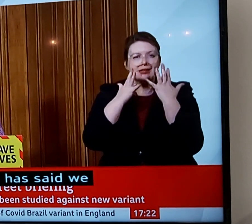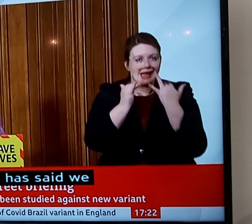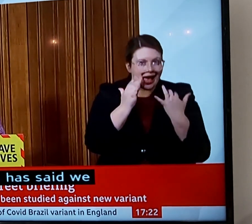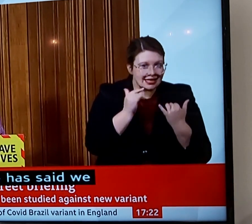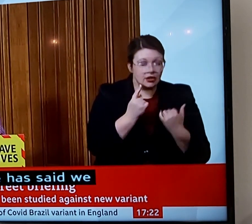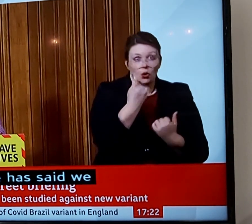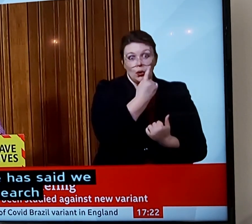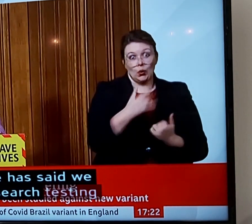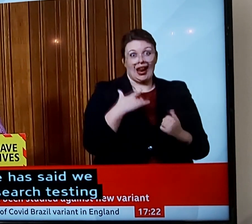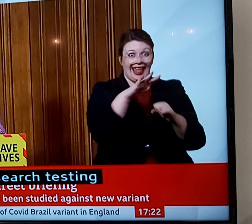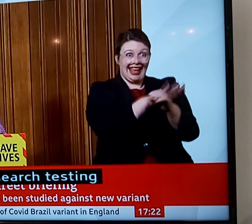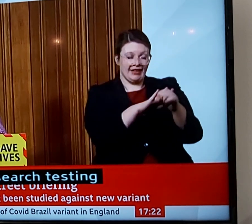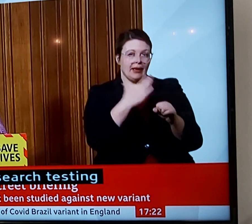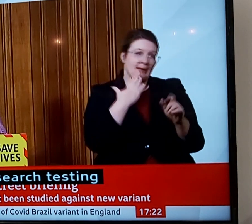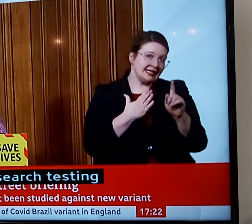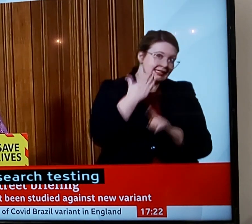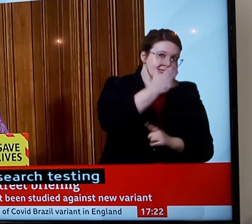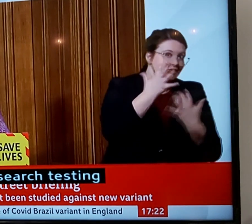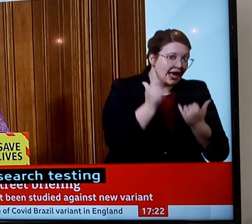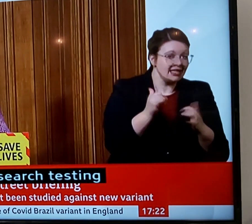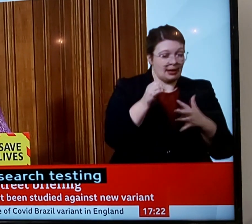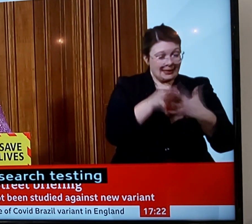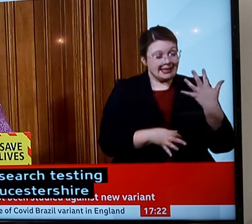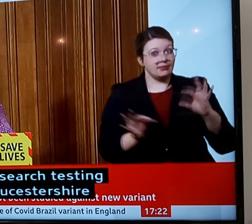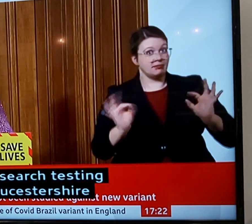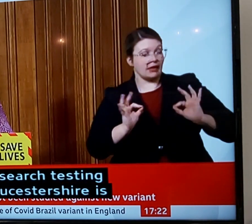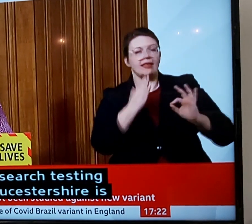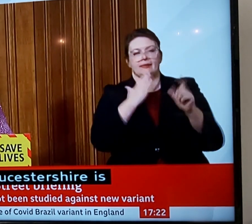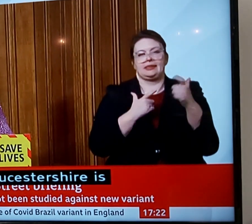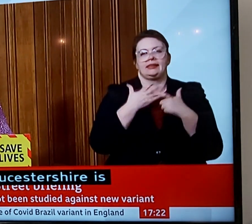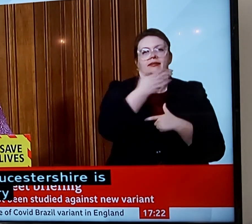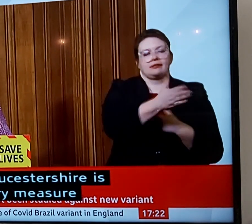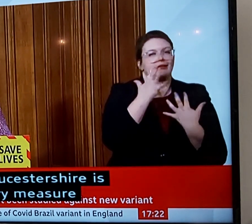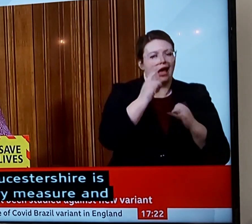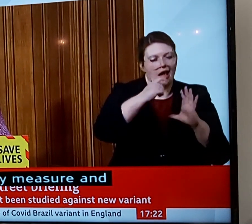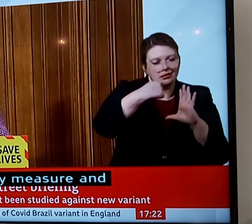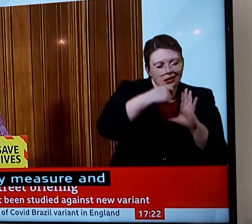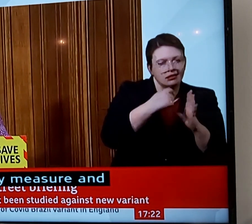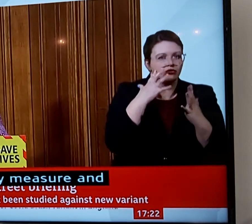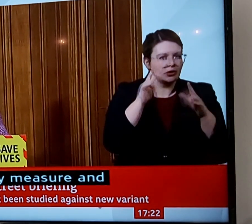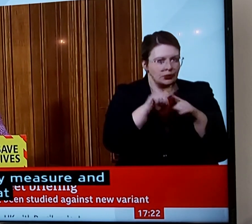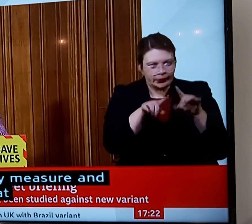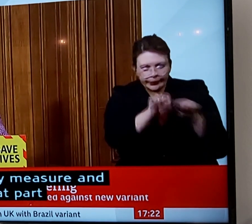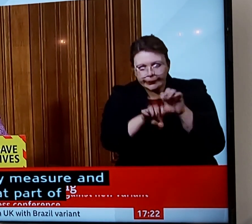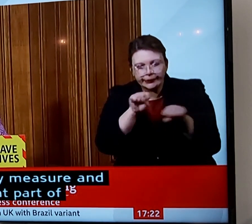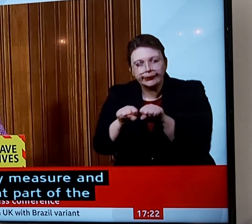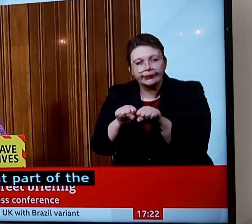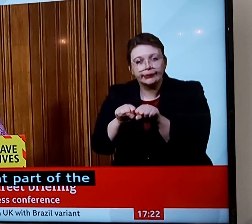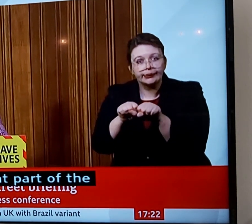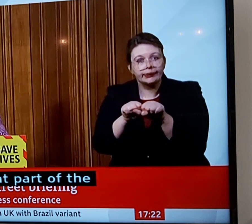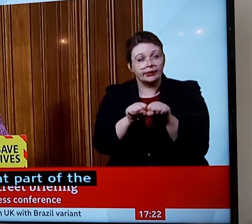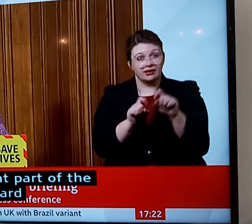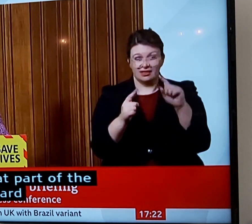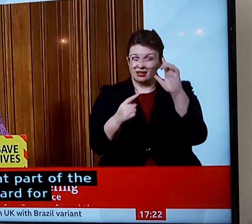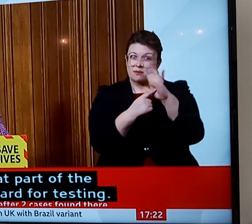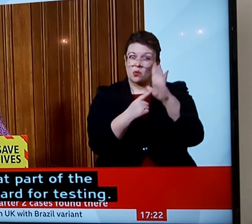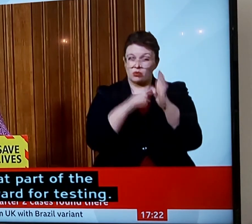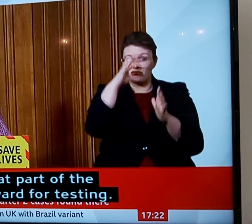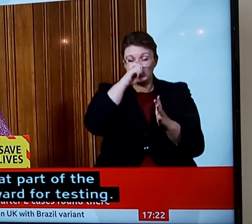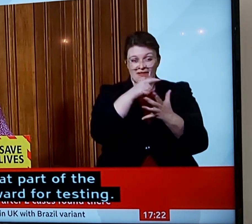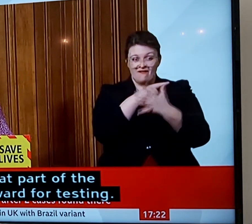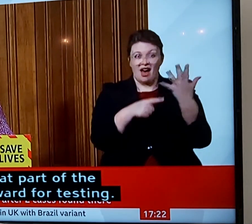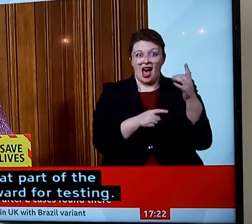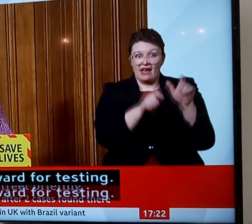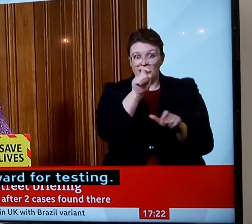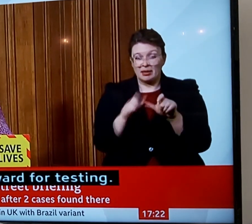in that part of the country to come forward for testing. I would like to stress, though, that these individuals have followed all of the current protocols